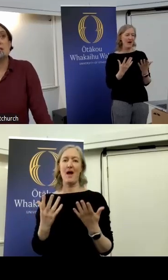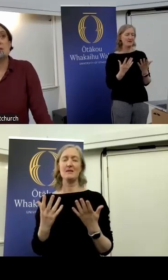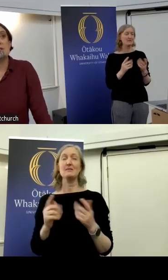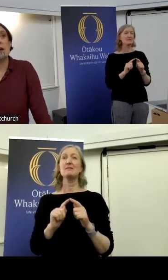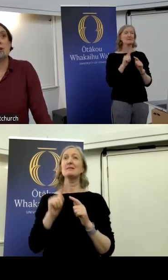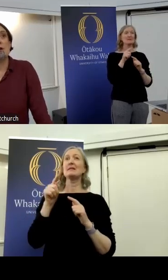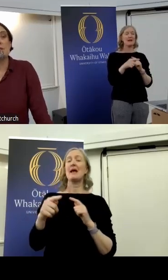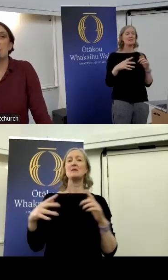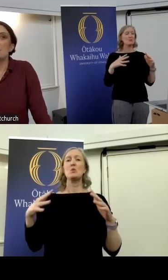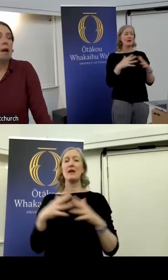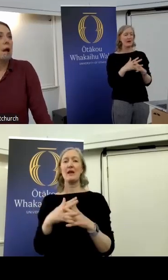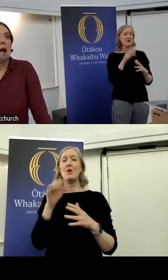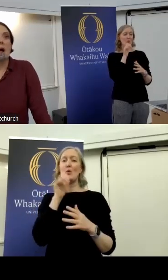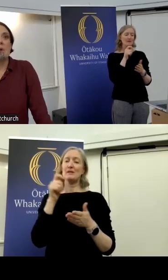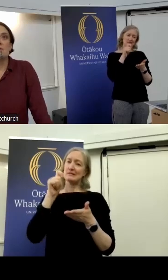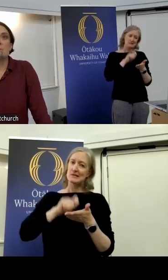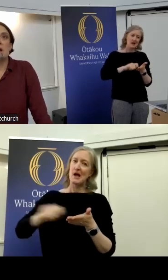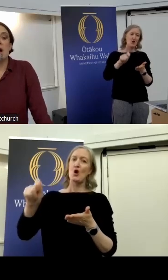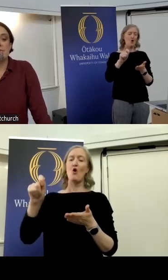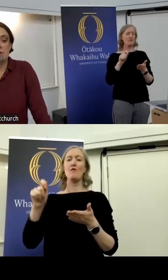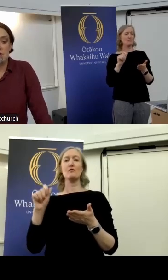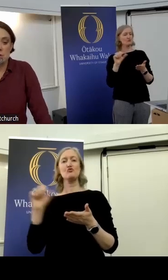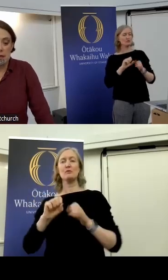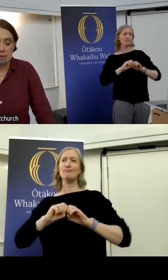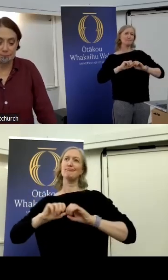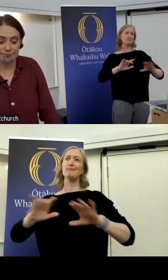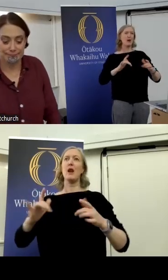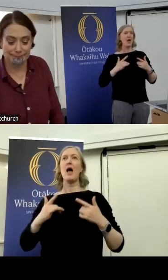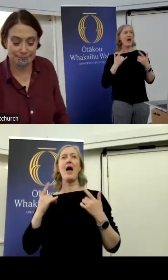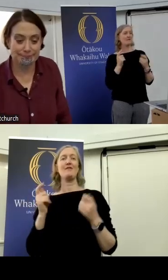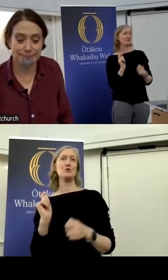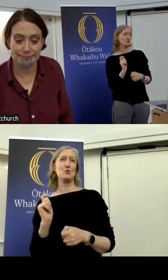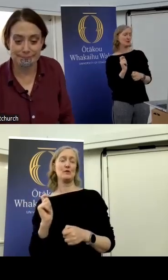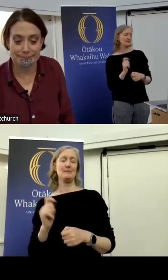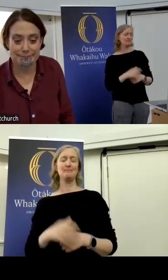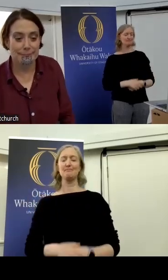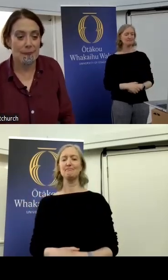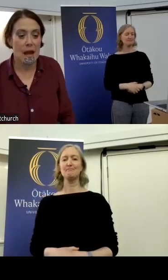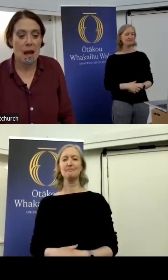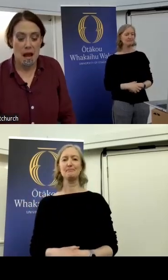week to sign it off, so it should be live very shortly.